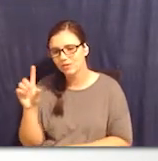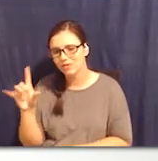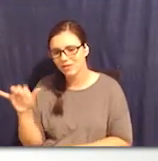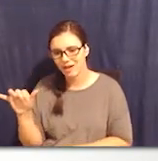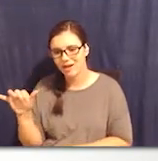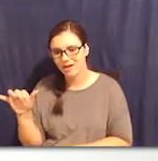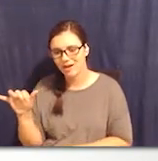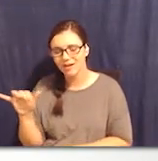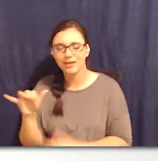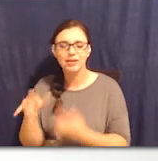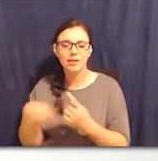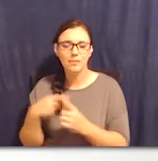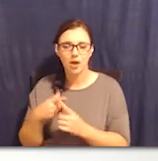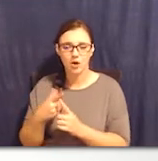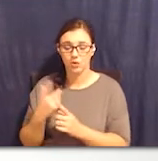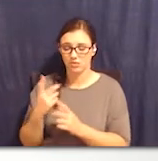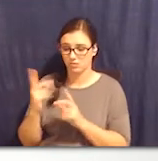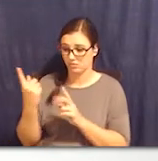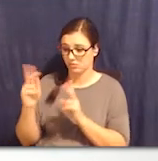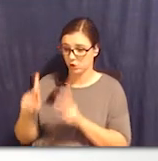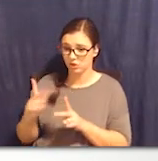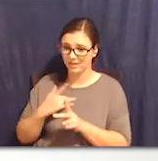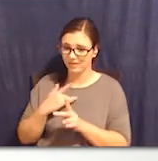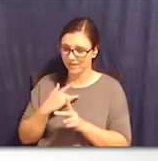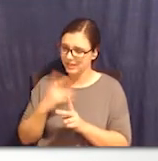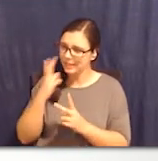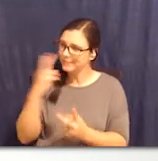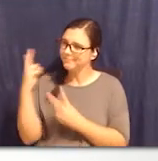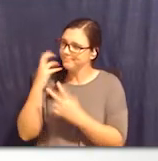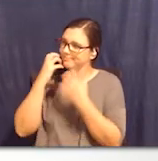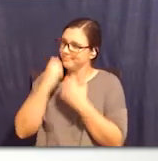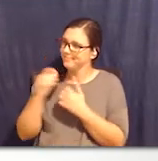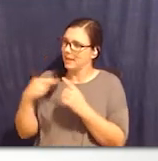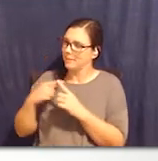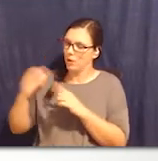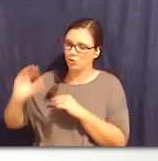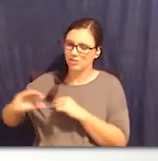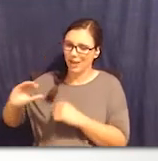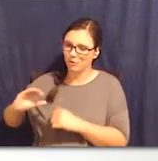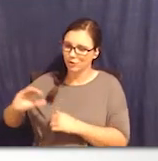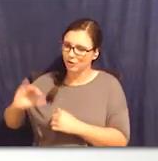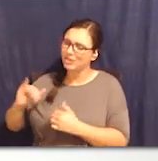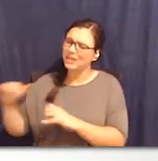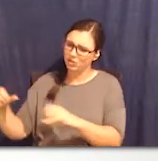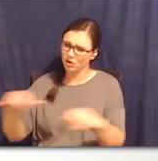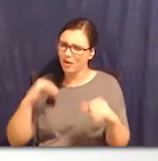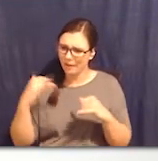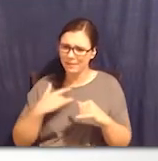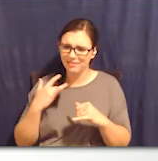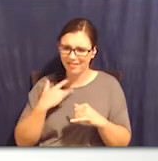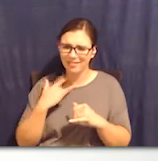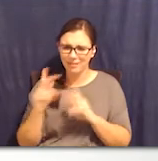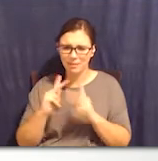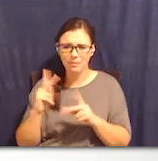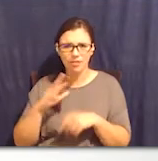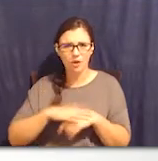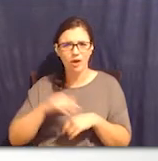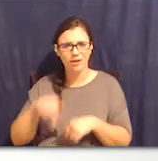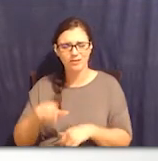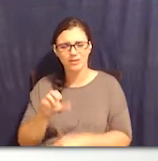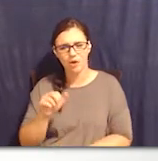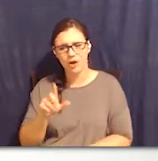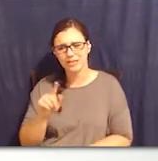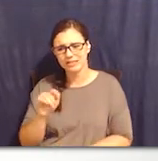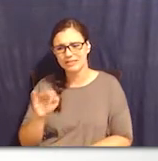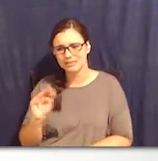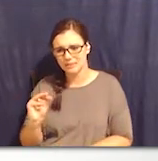called Summerfly. It's a song about how one feels nostalgic for their childhood, which is a common feeling